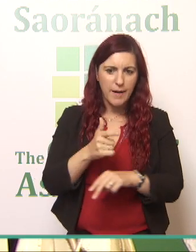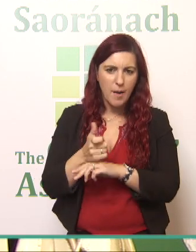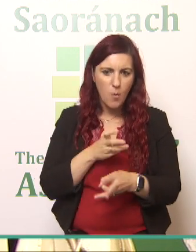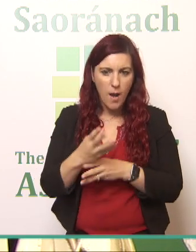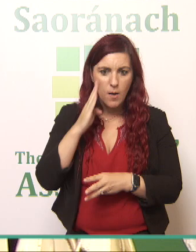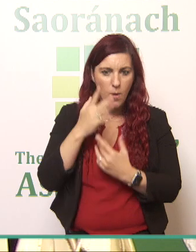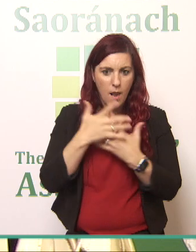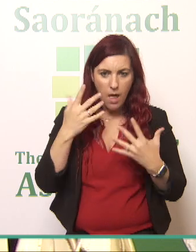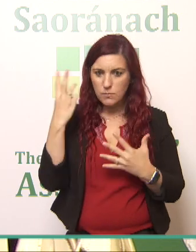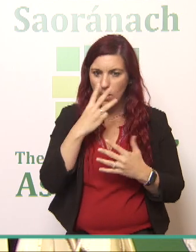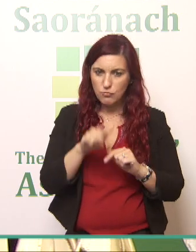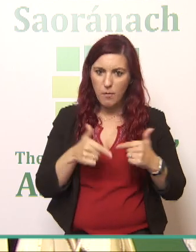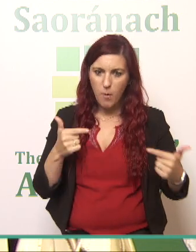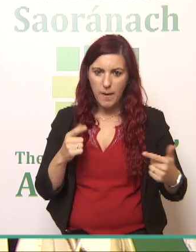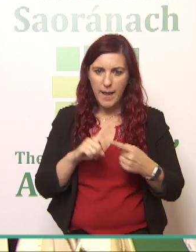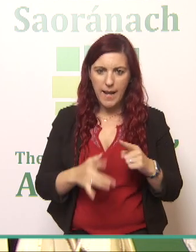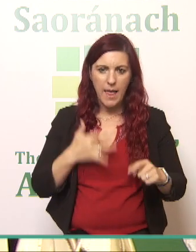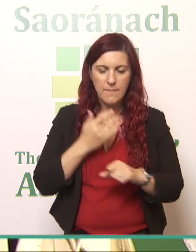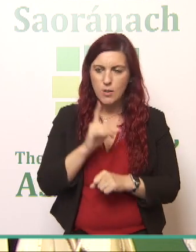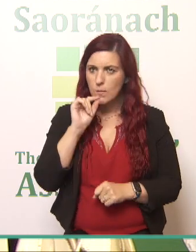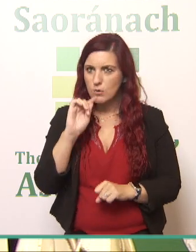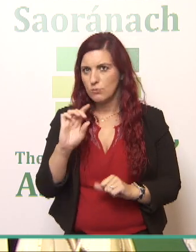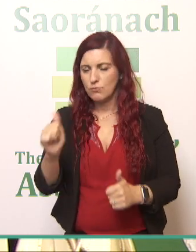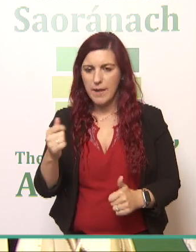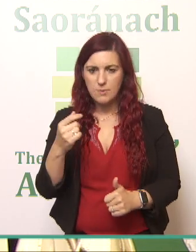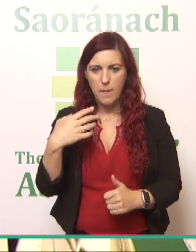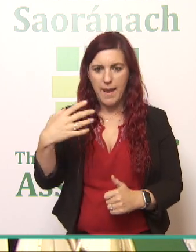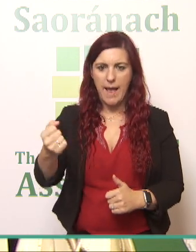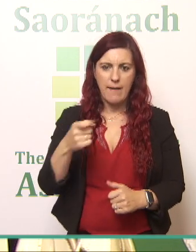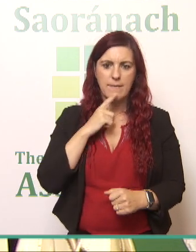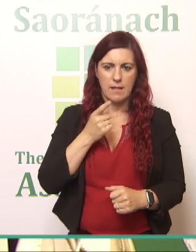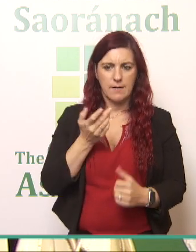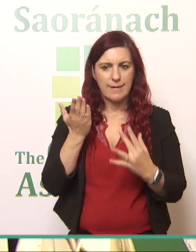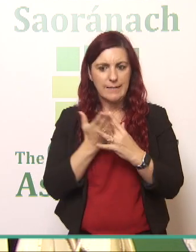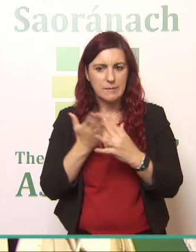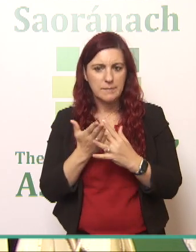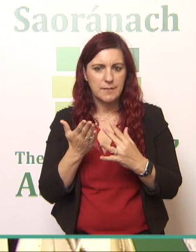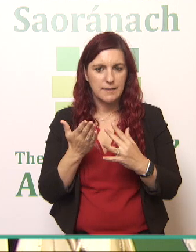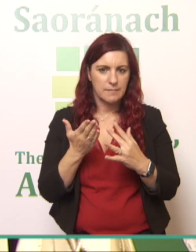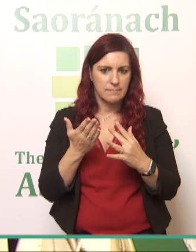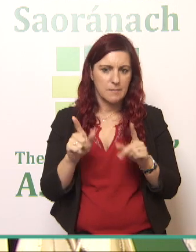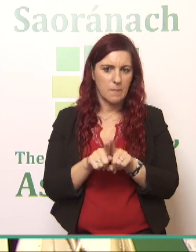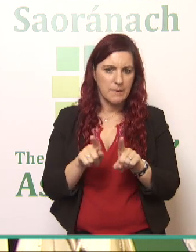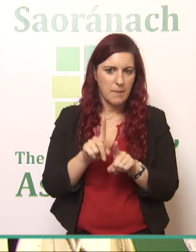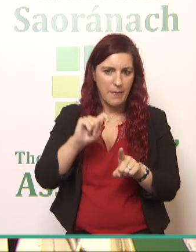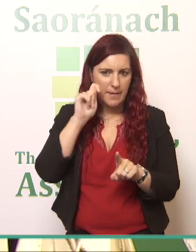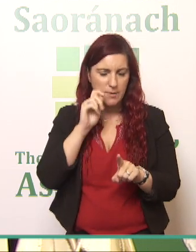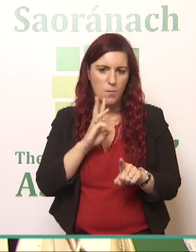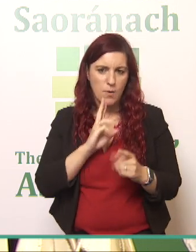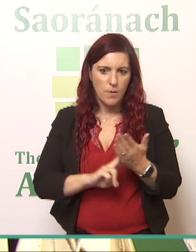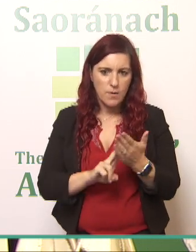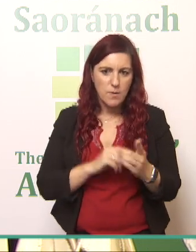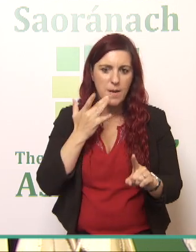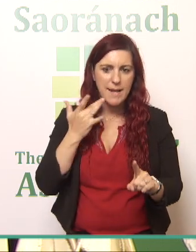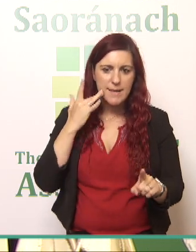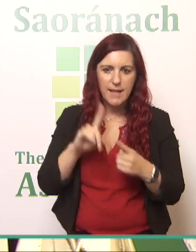in online and live on Twitter and things like that. So it's really great that we have that accessibility, I think, into the work that we're doing. Lisa